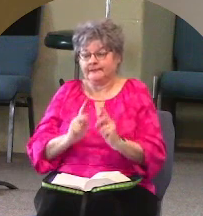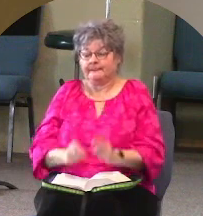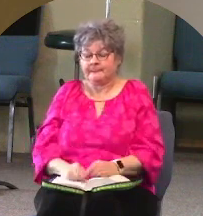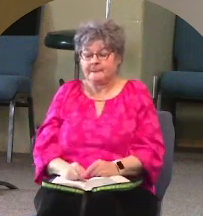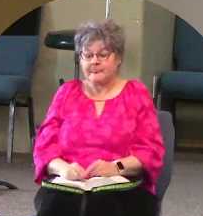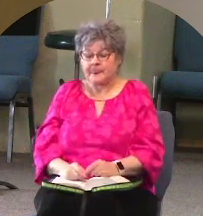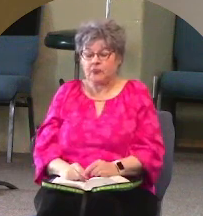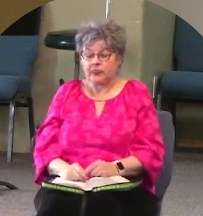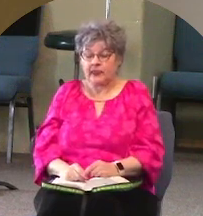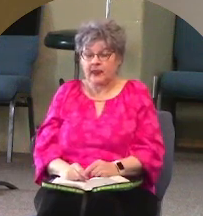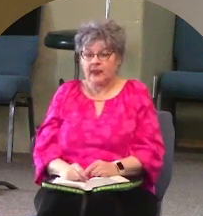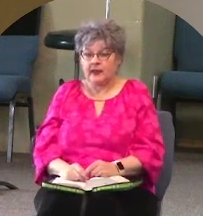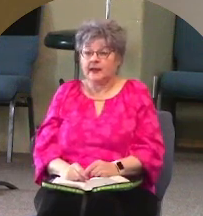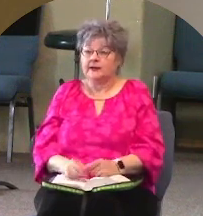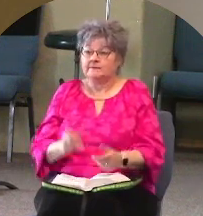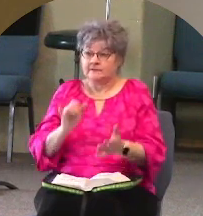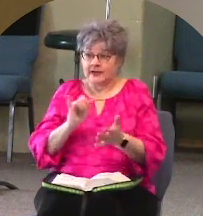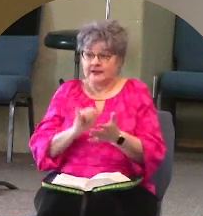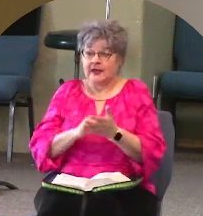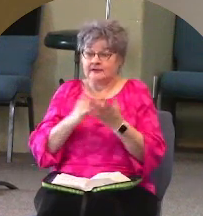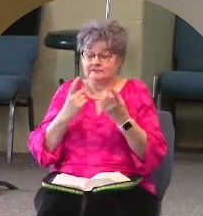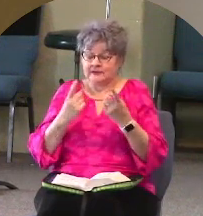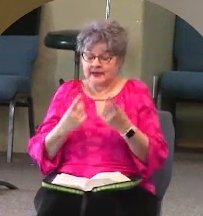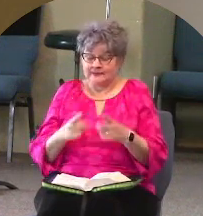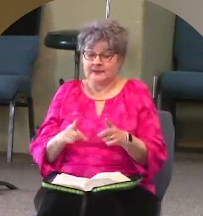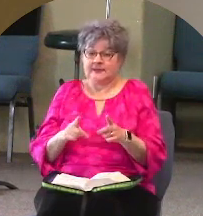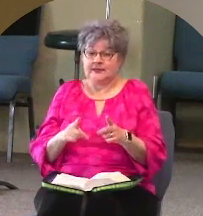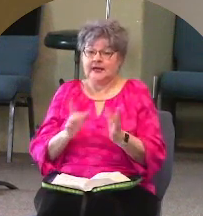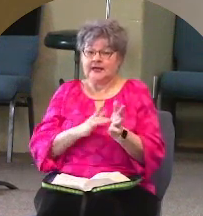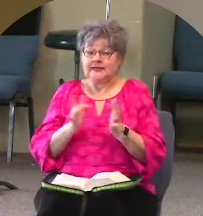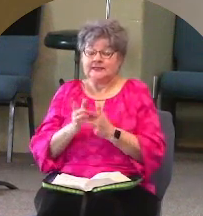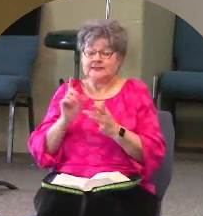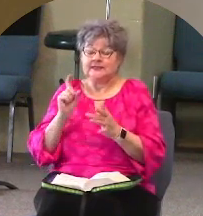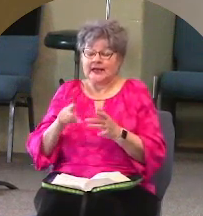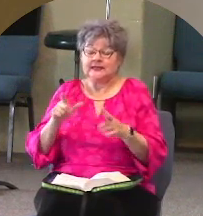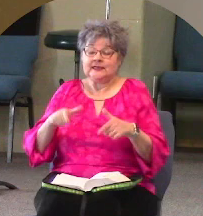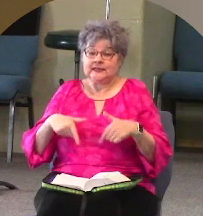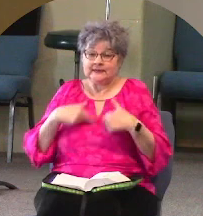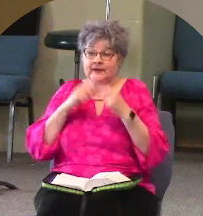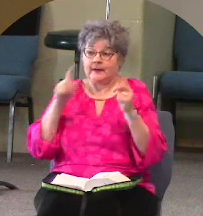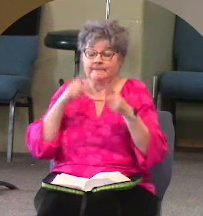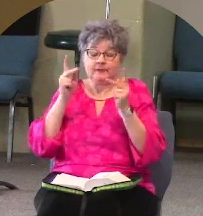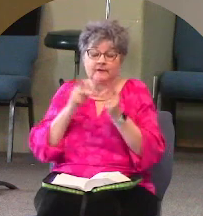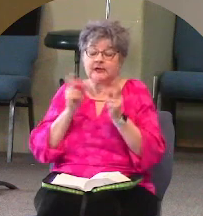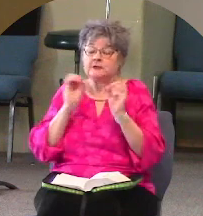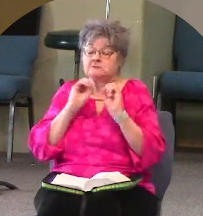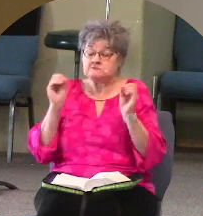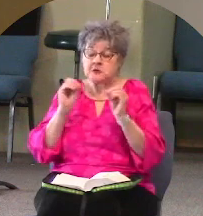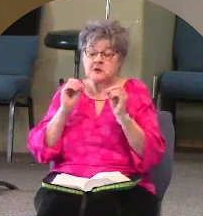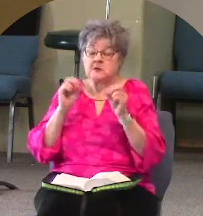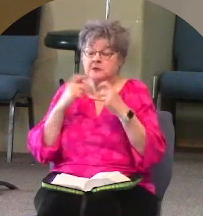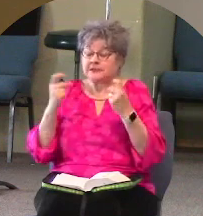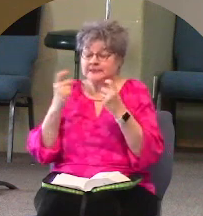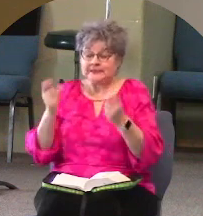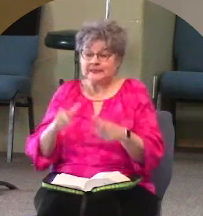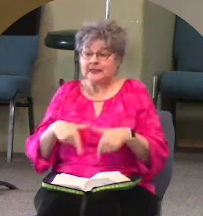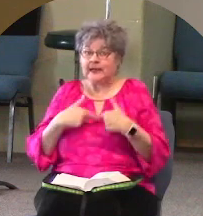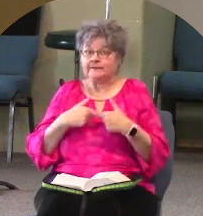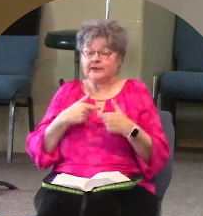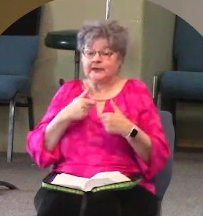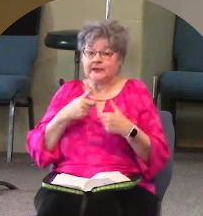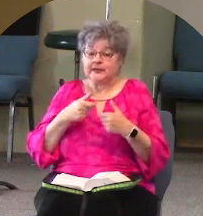And in order for that to happen, Jesus had to live a sinless, perfect life. He's the Son of